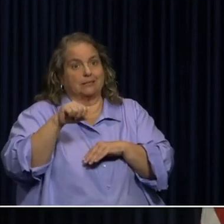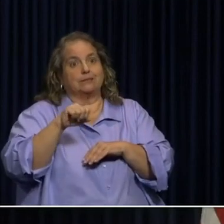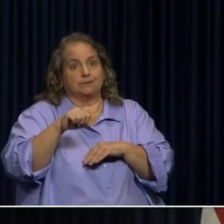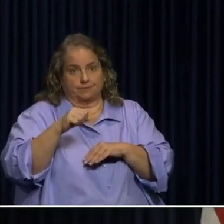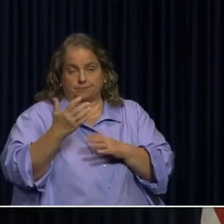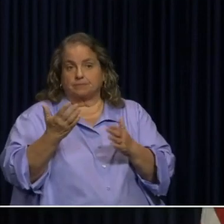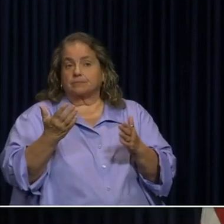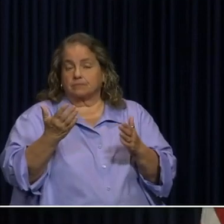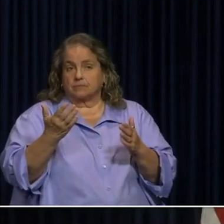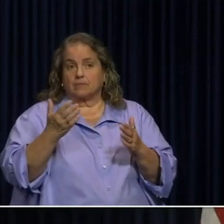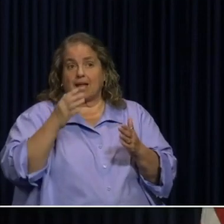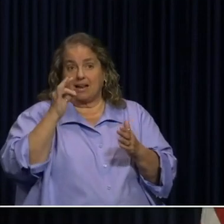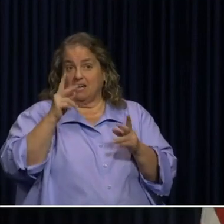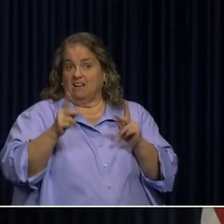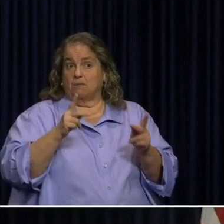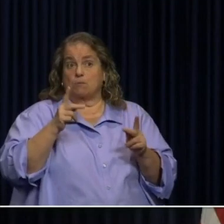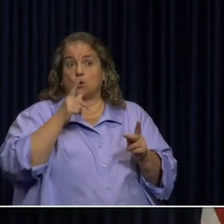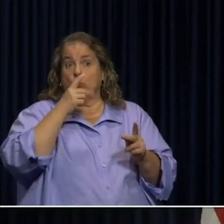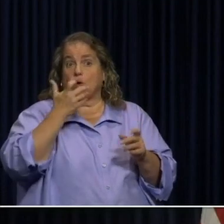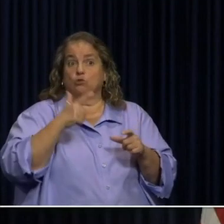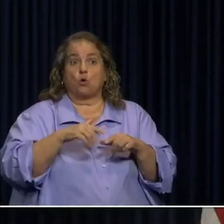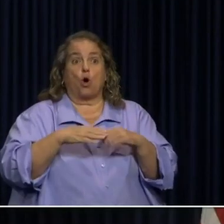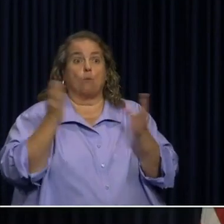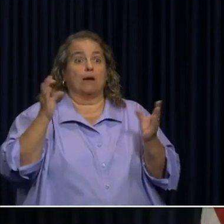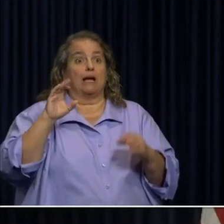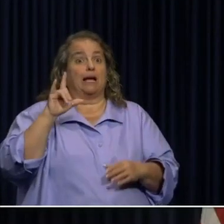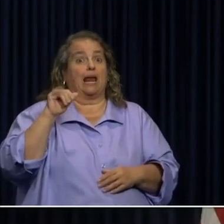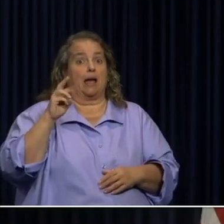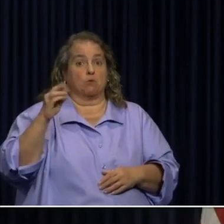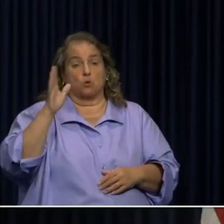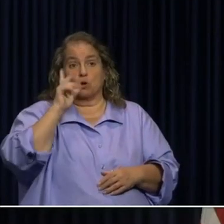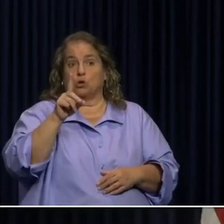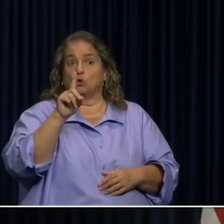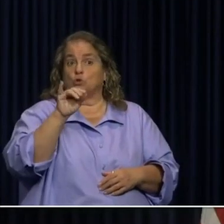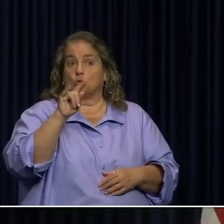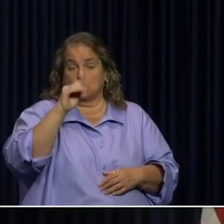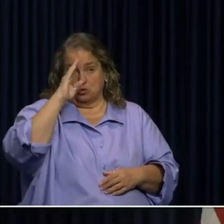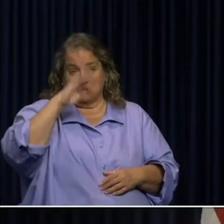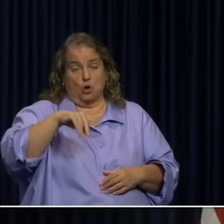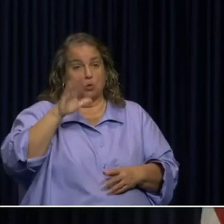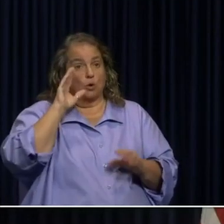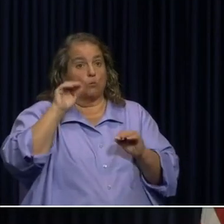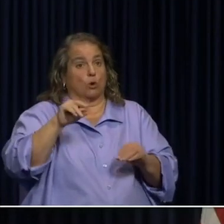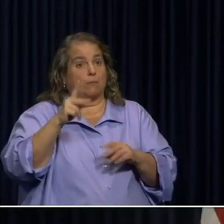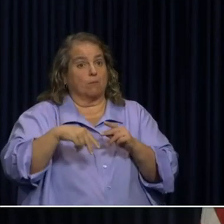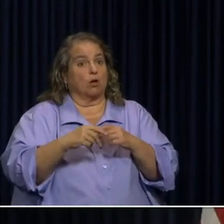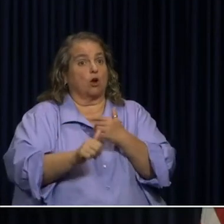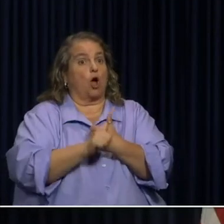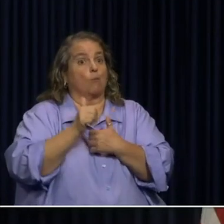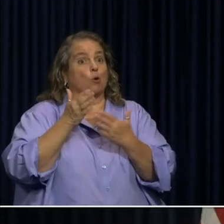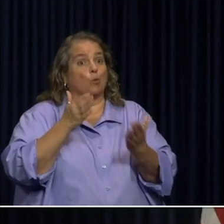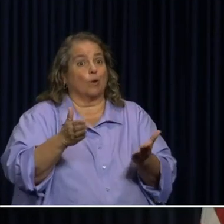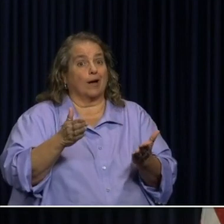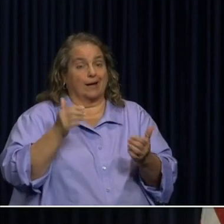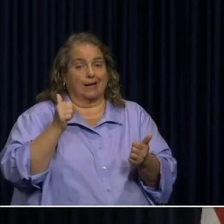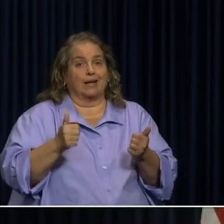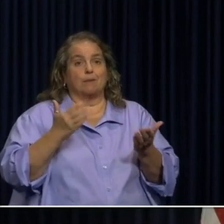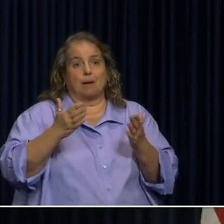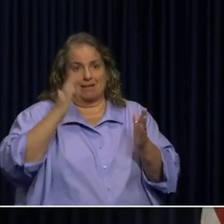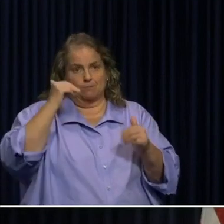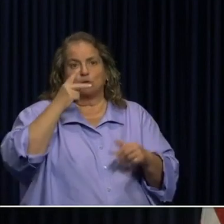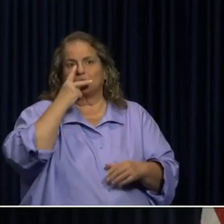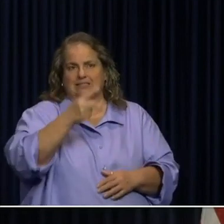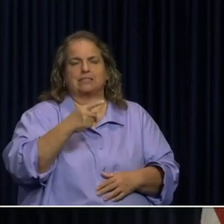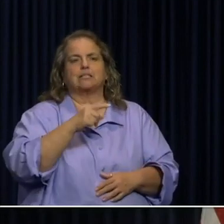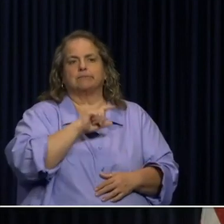want to openly claim that they're still going to be doing these things, knowing they're going to put people in harm's way, can probably expect to see